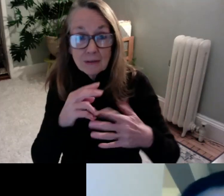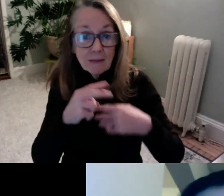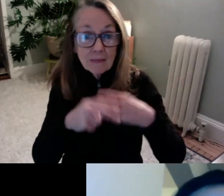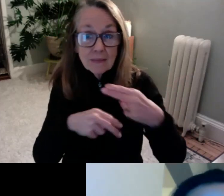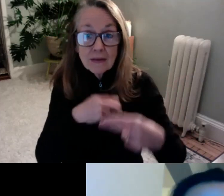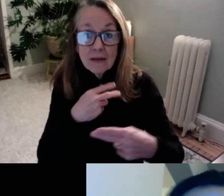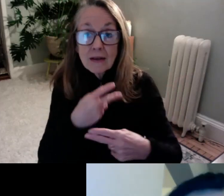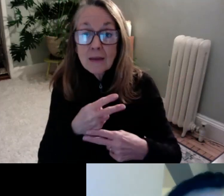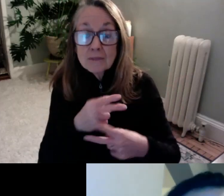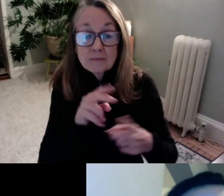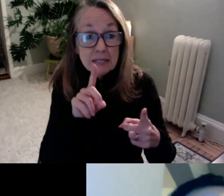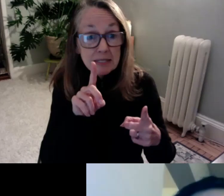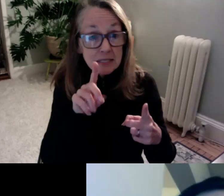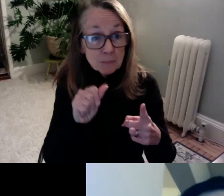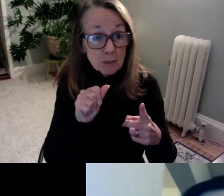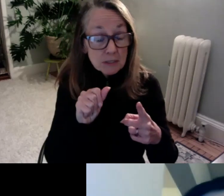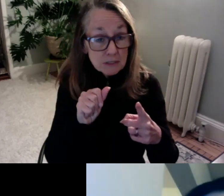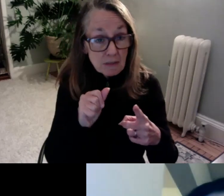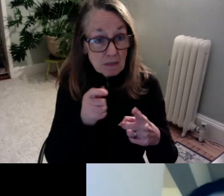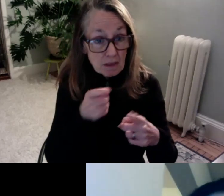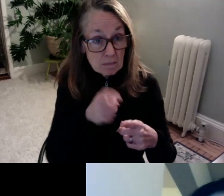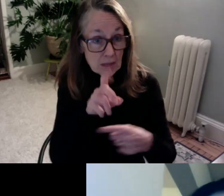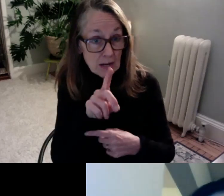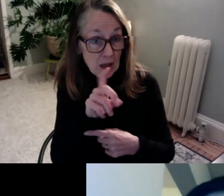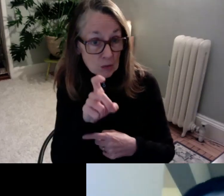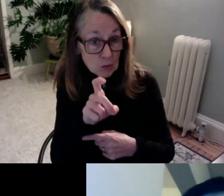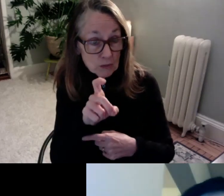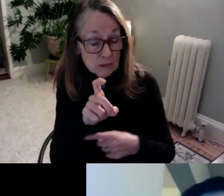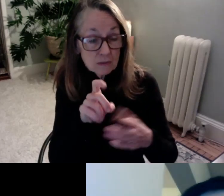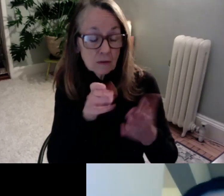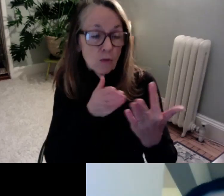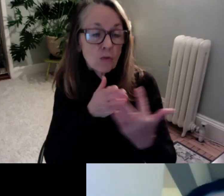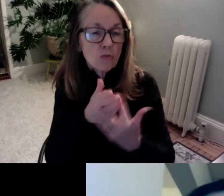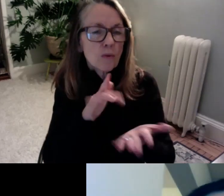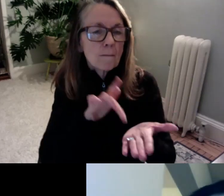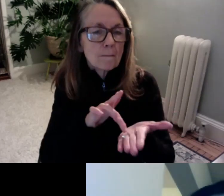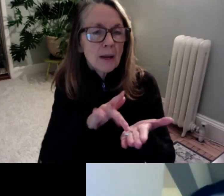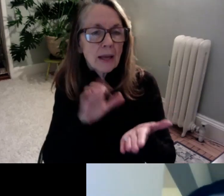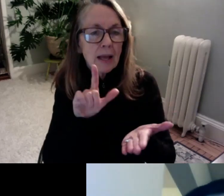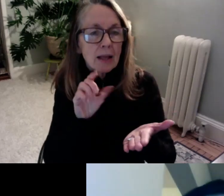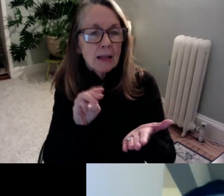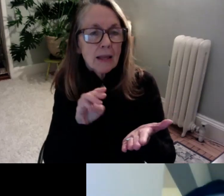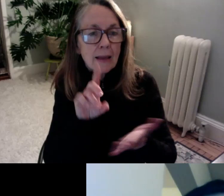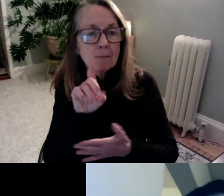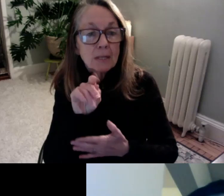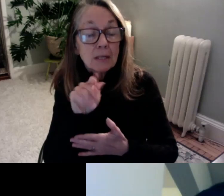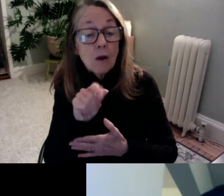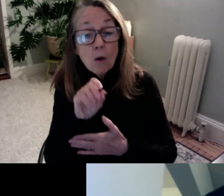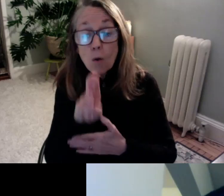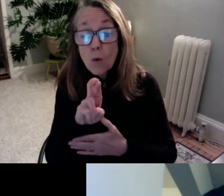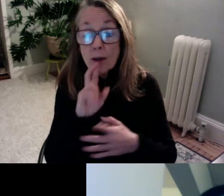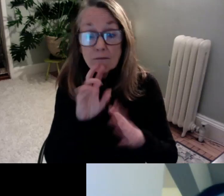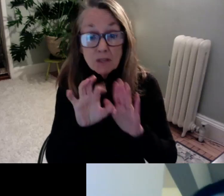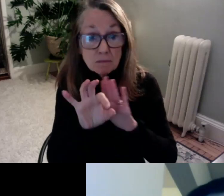developmental disabilities that they've been diagnosed with. We would get that indicator through the Medicaid claims data. Or if there are also designated